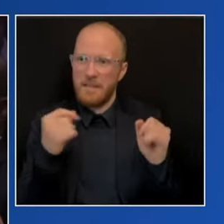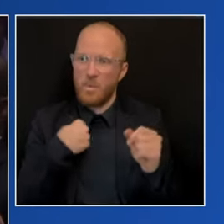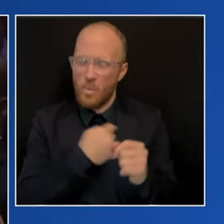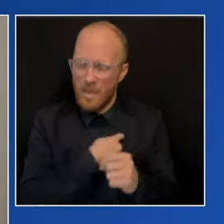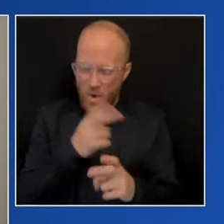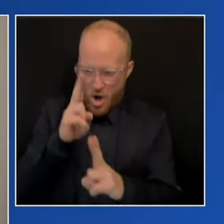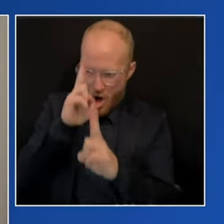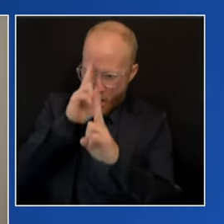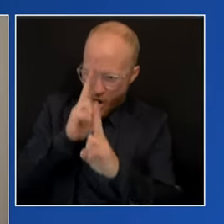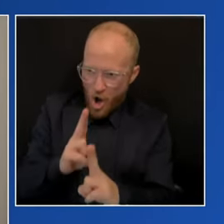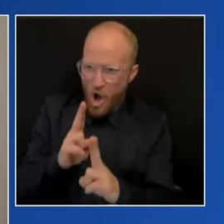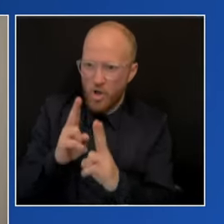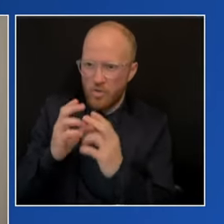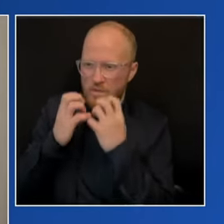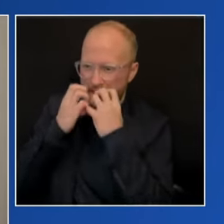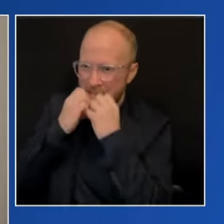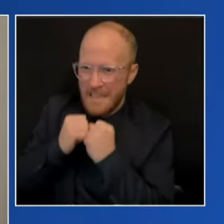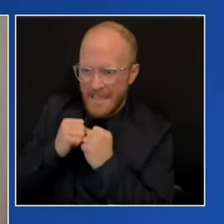not walk away from it.